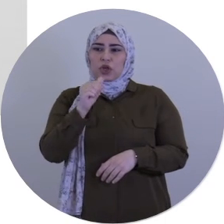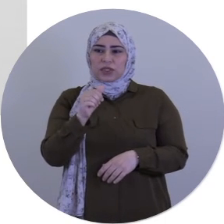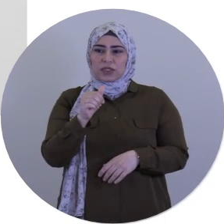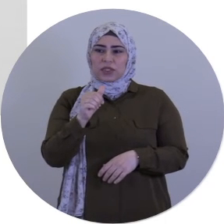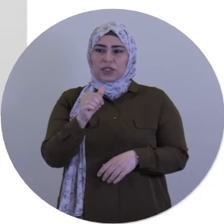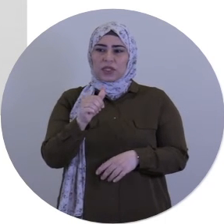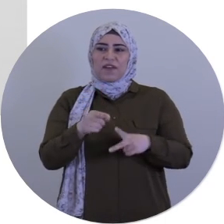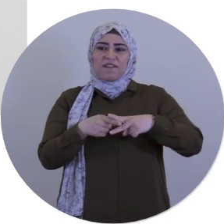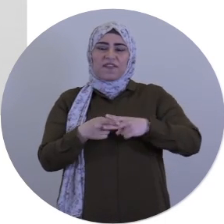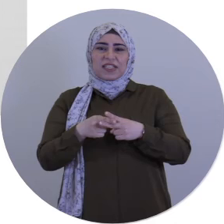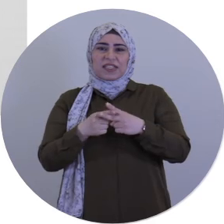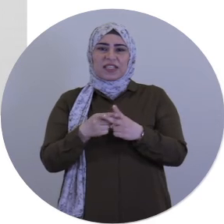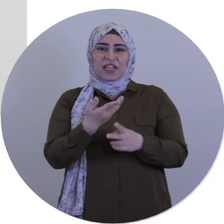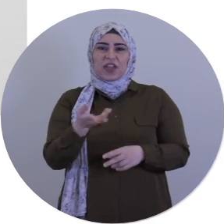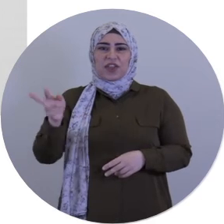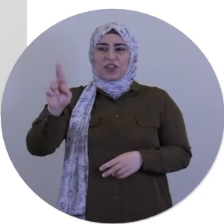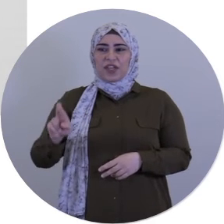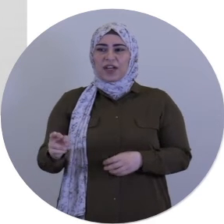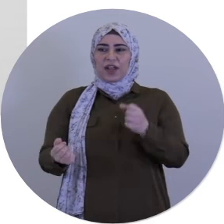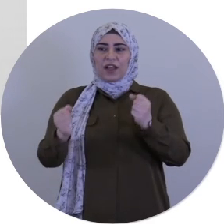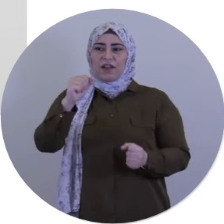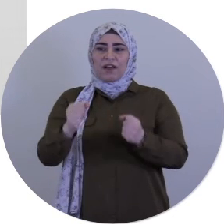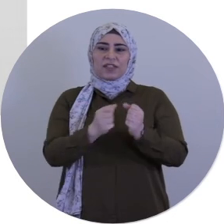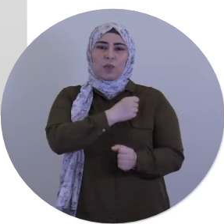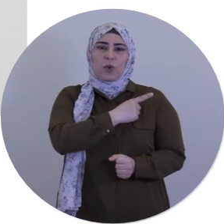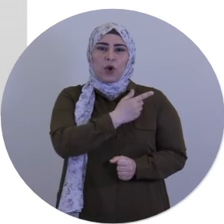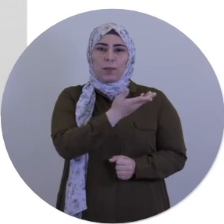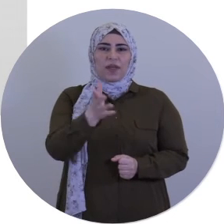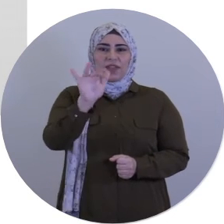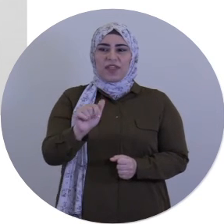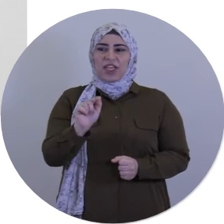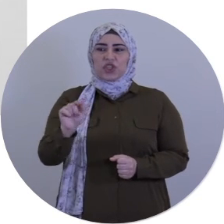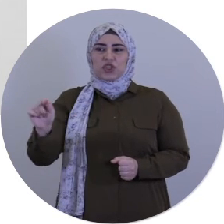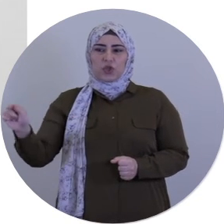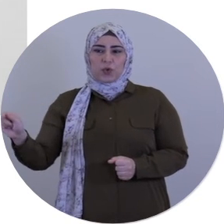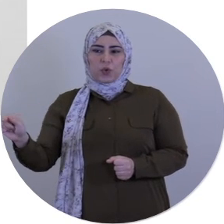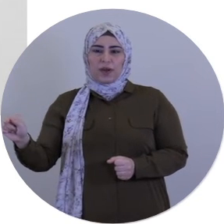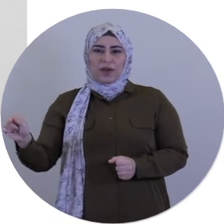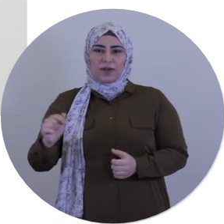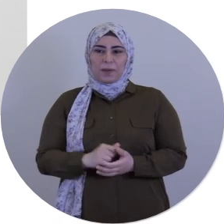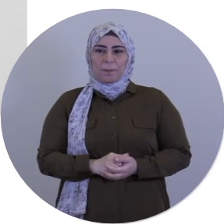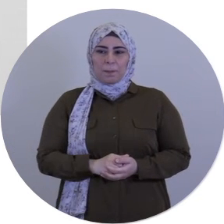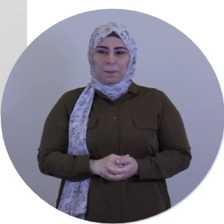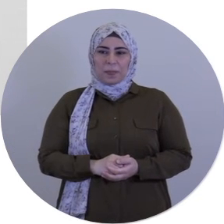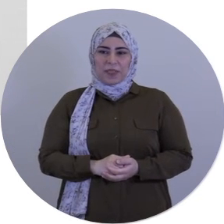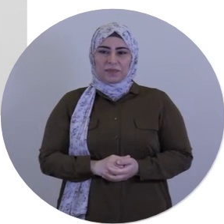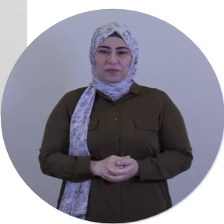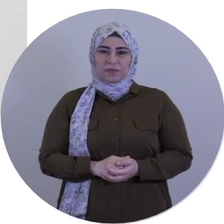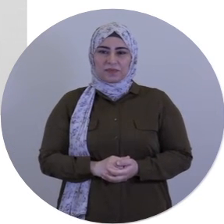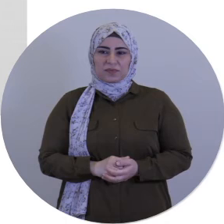what verb are we going to be using? We're going to be using service, because people don't service their cars themselves.